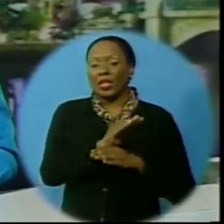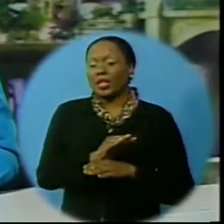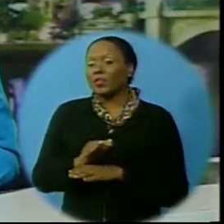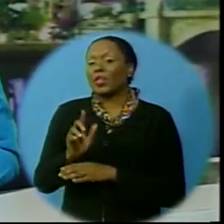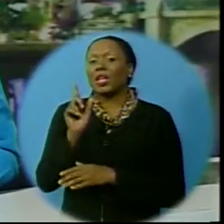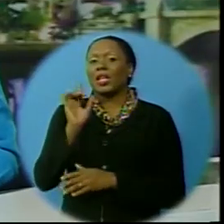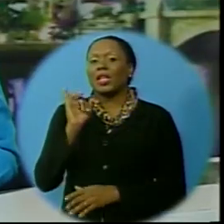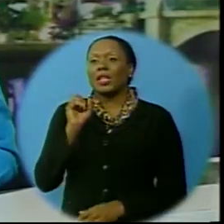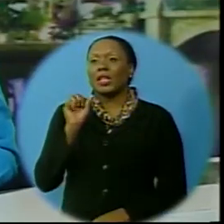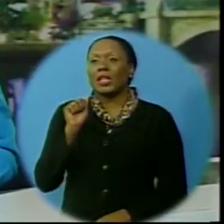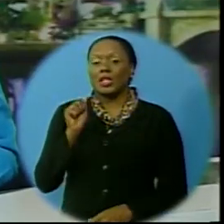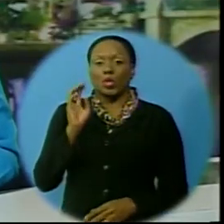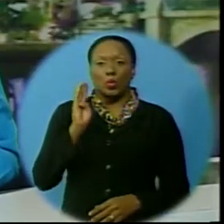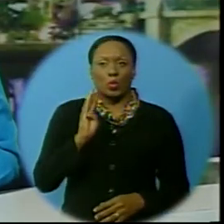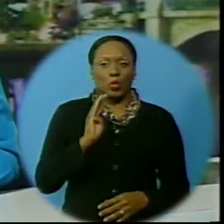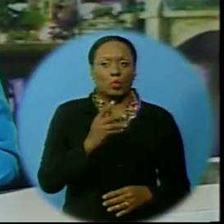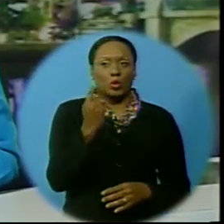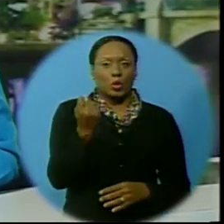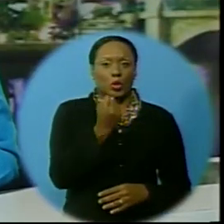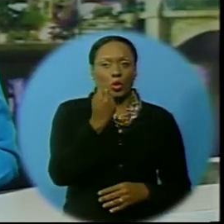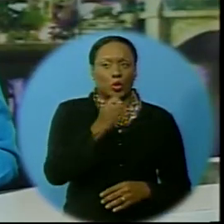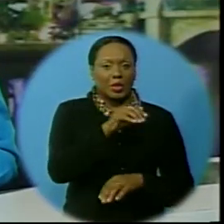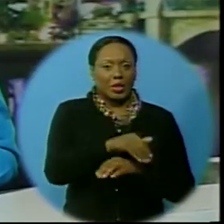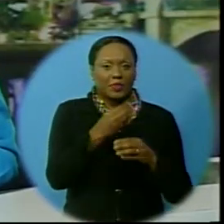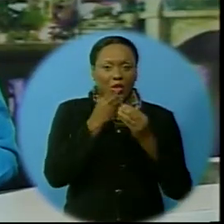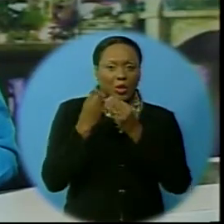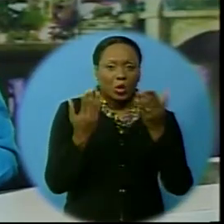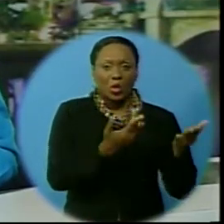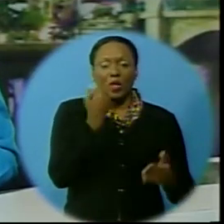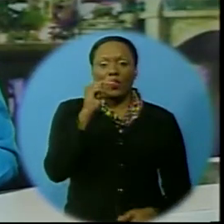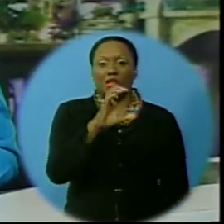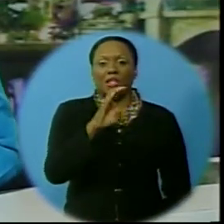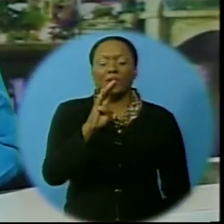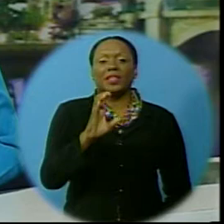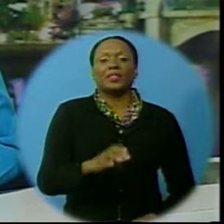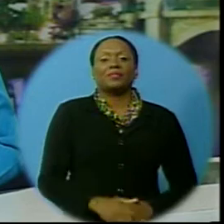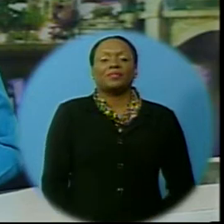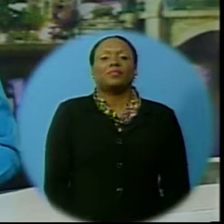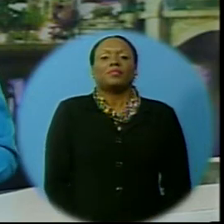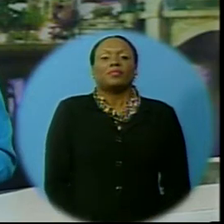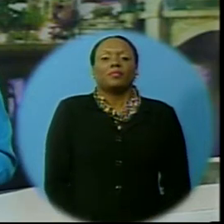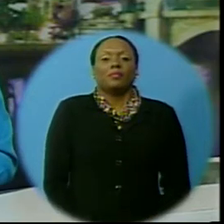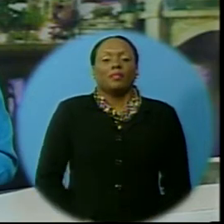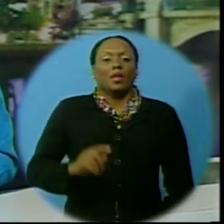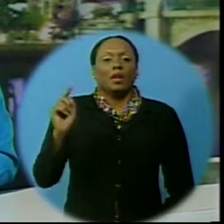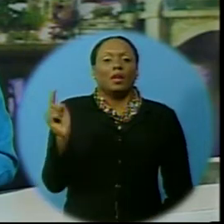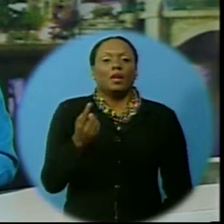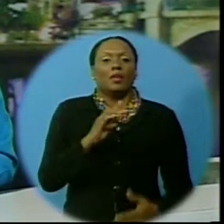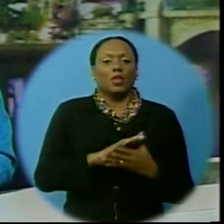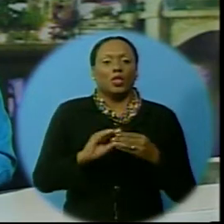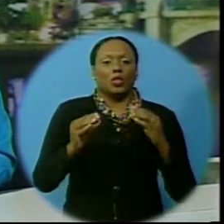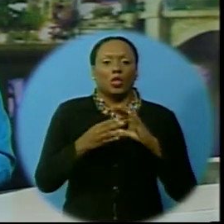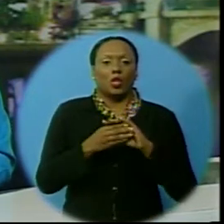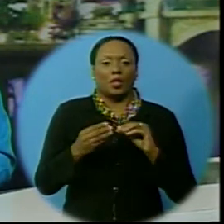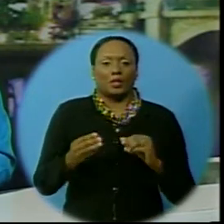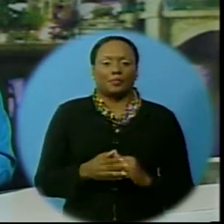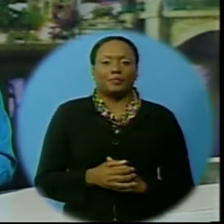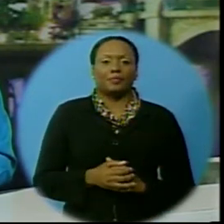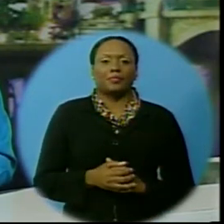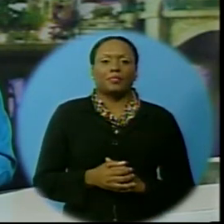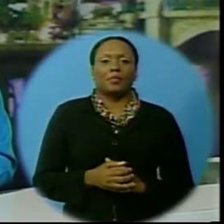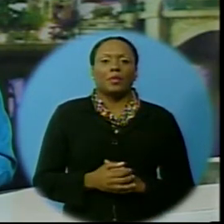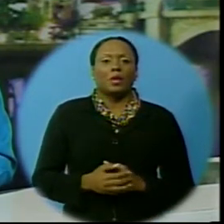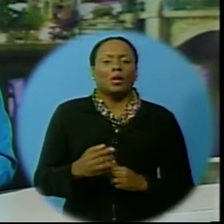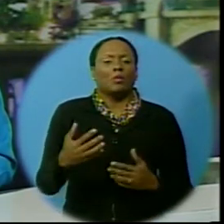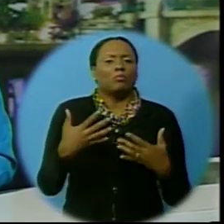I'm Lisa Broom with the Tuesday, August 8th edition of the CBC Evening News. In our top story, it's being described as a sign